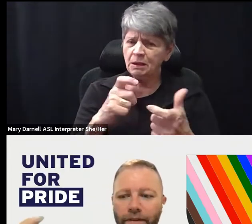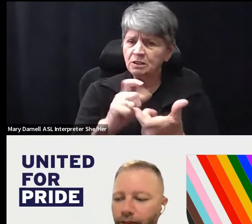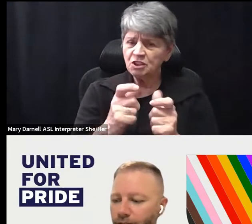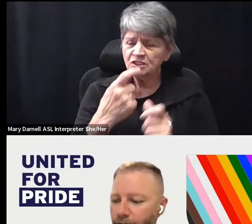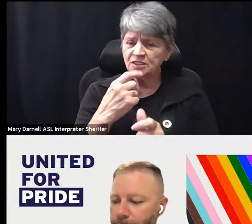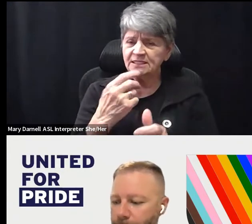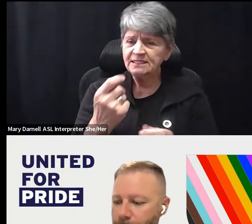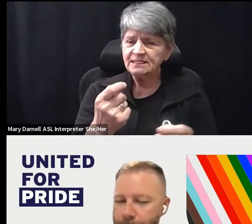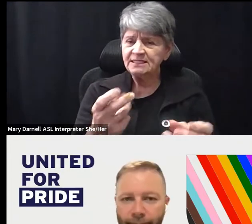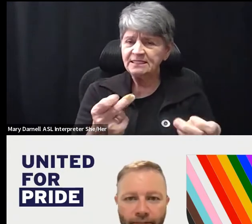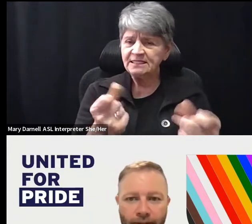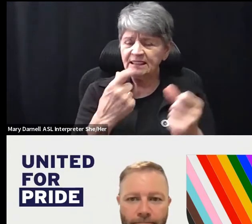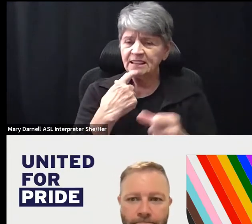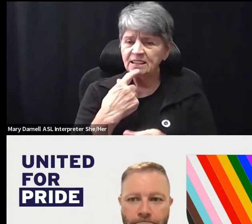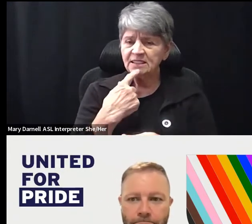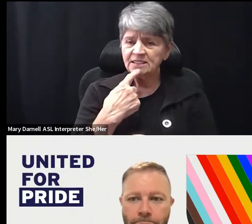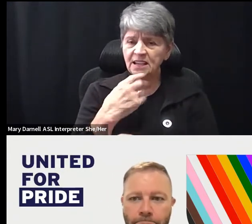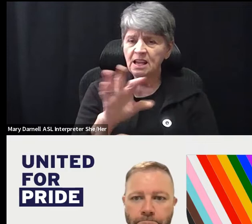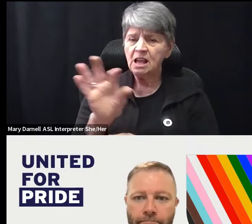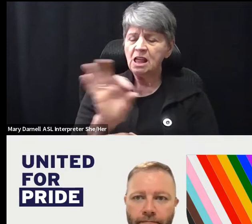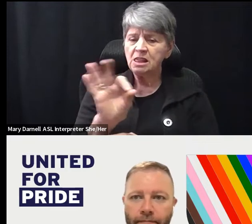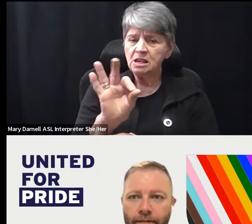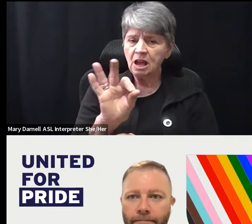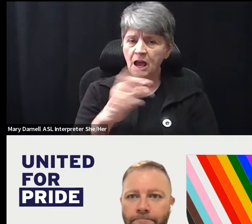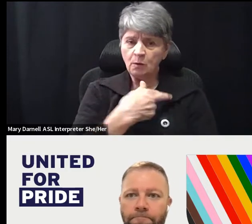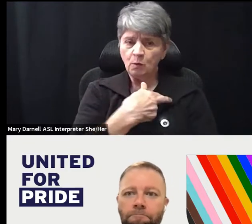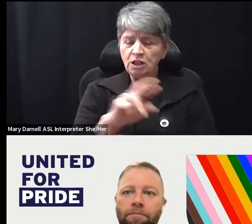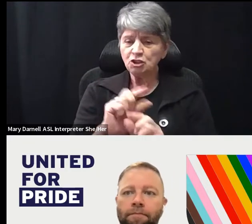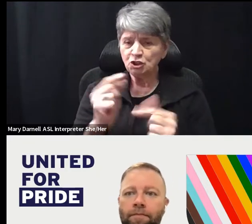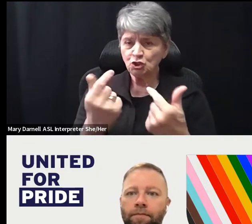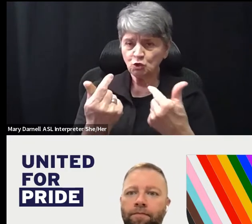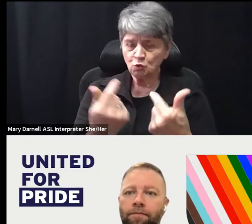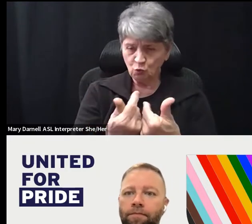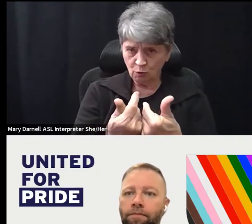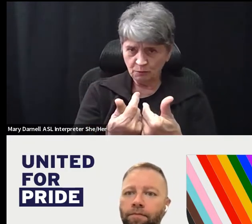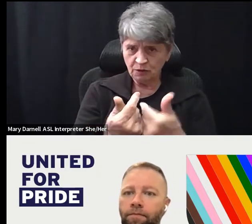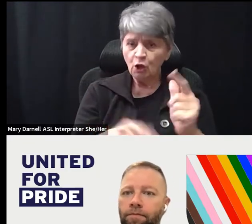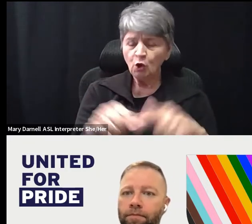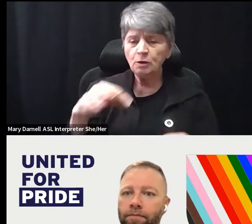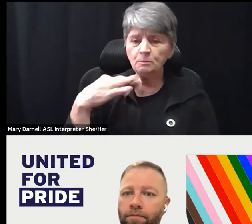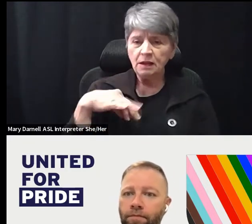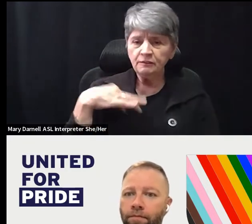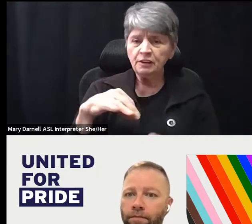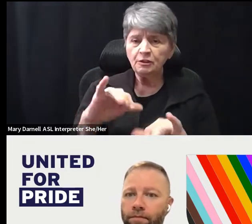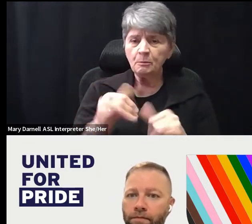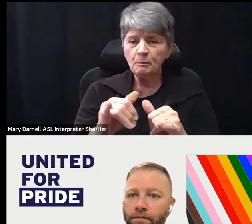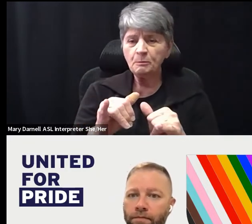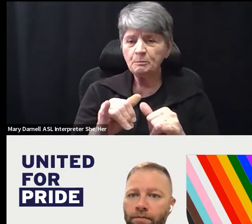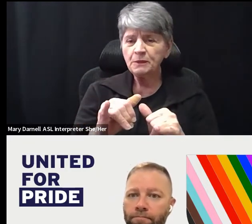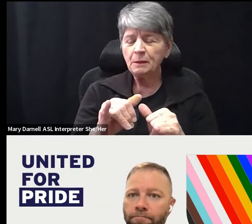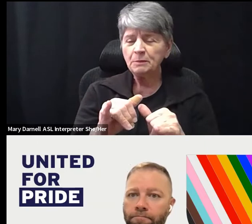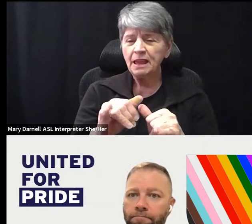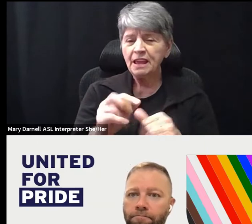groups a benefit like playground material solely because the entity was religious, their status was religious, violated